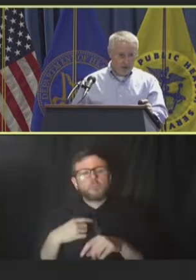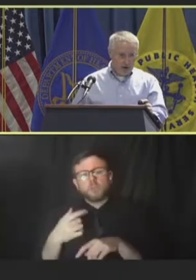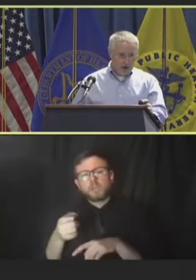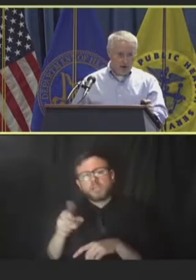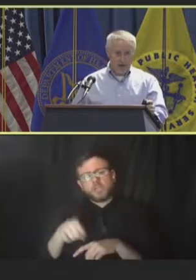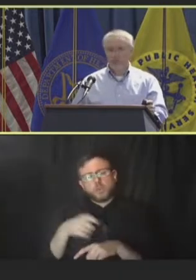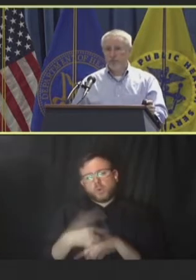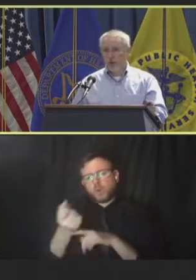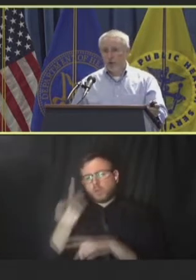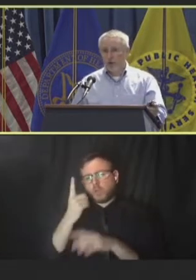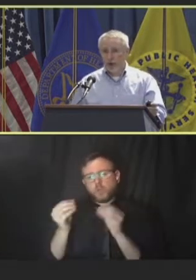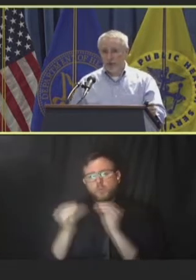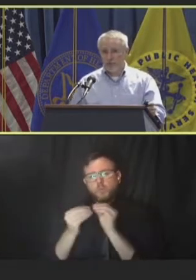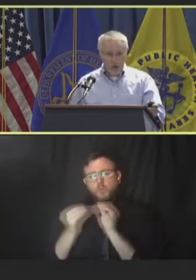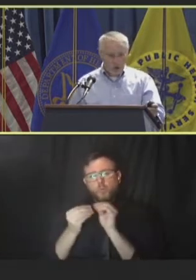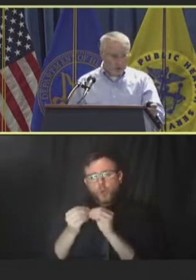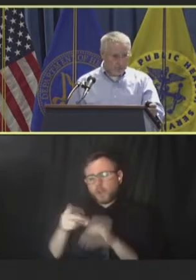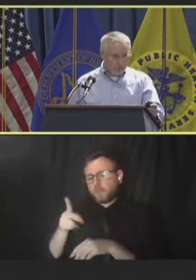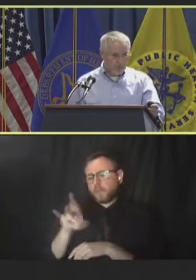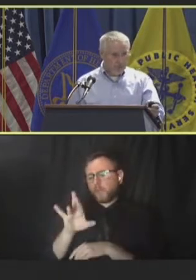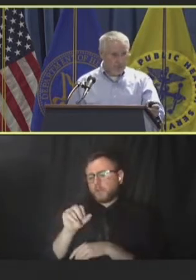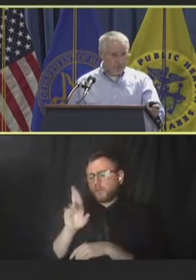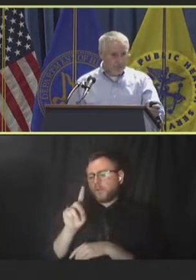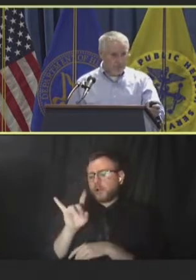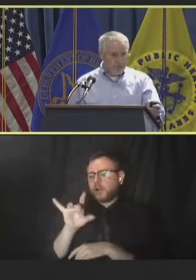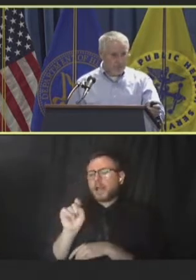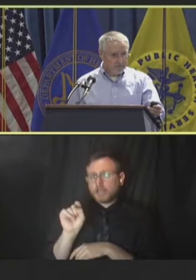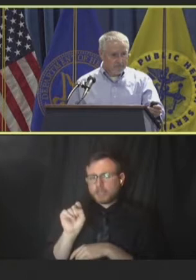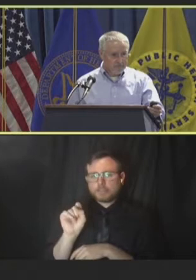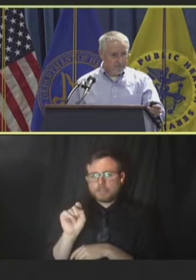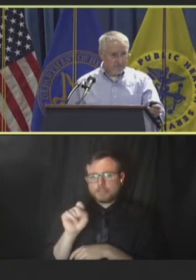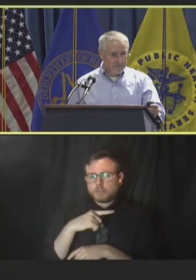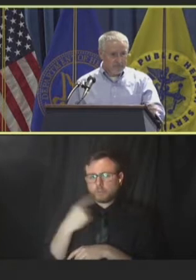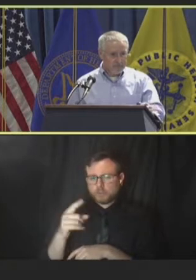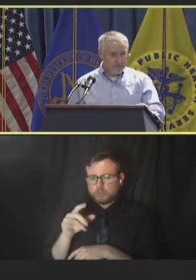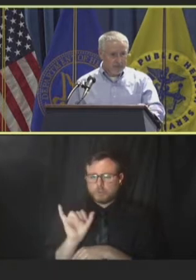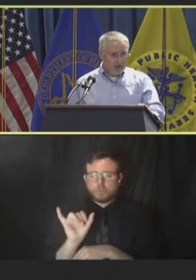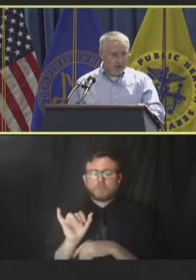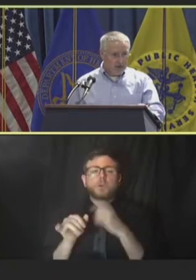on myocarditis and pericarditis following booster doses.